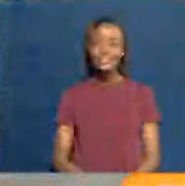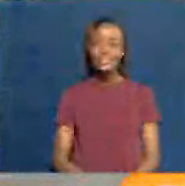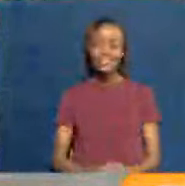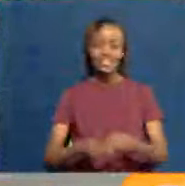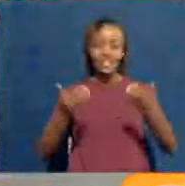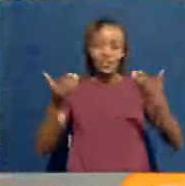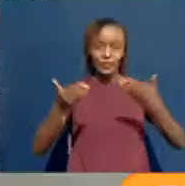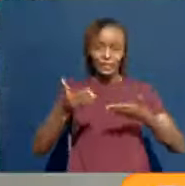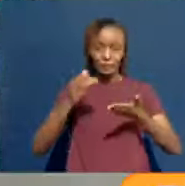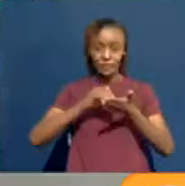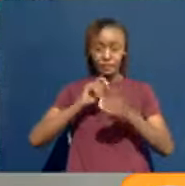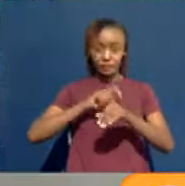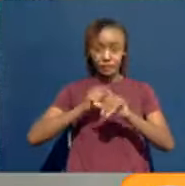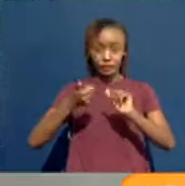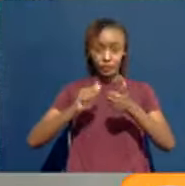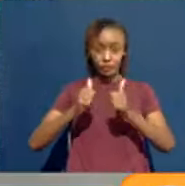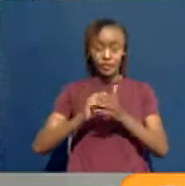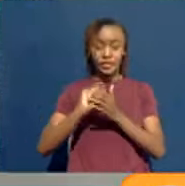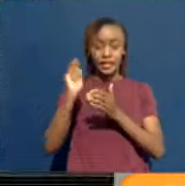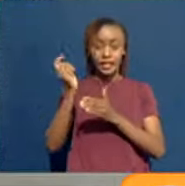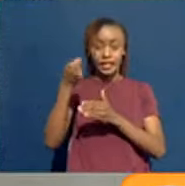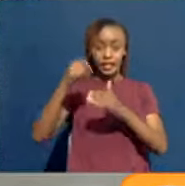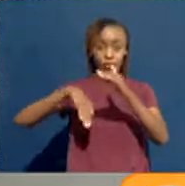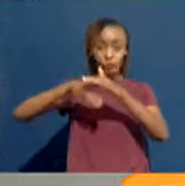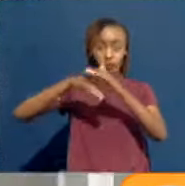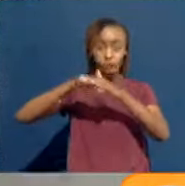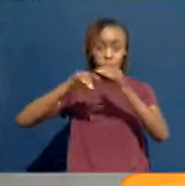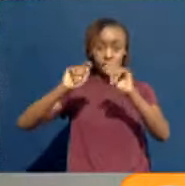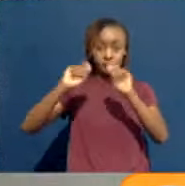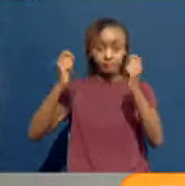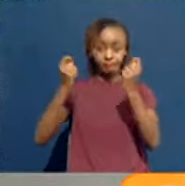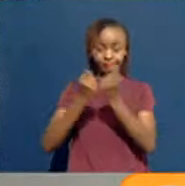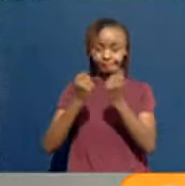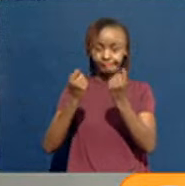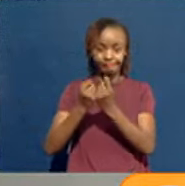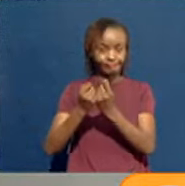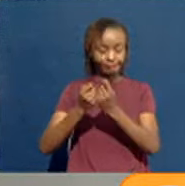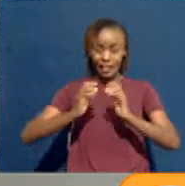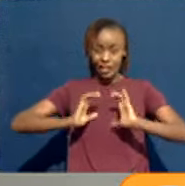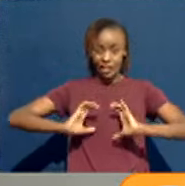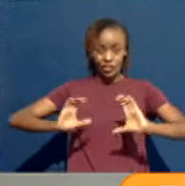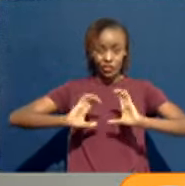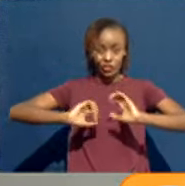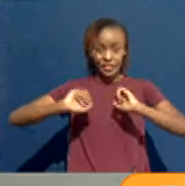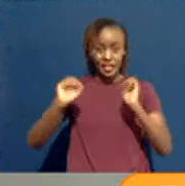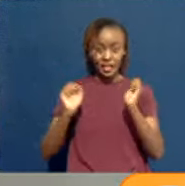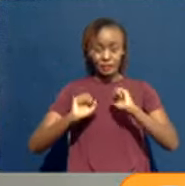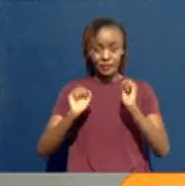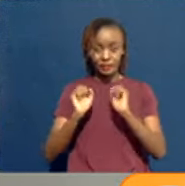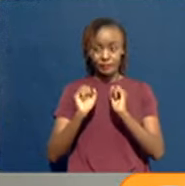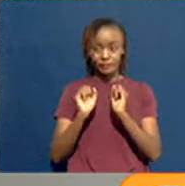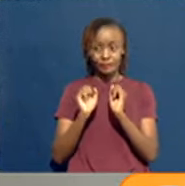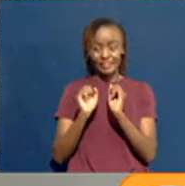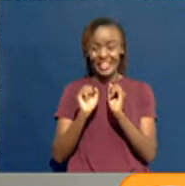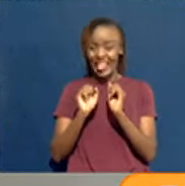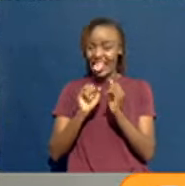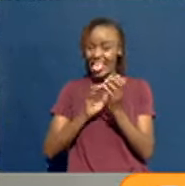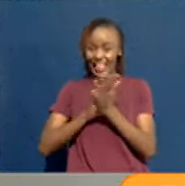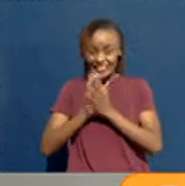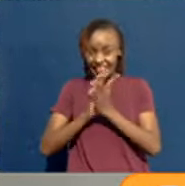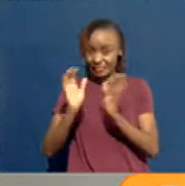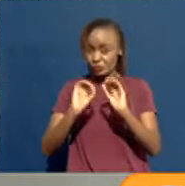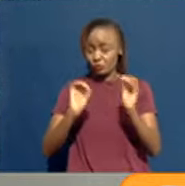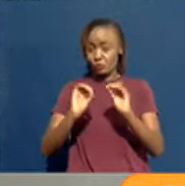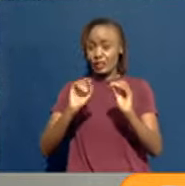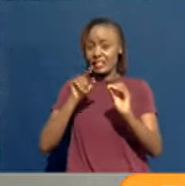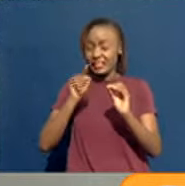Welcome back. Let's talk sports. Harambee Stars coach Engin Firat is not excited about the team beating Qatar. He wants to see that kind